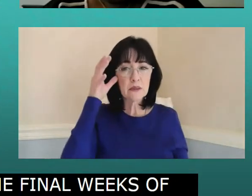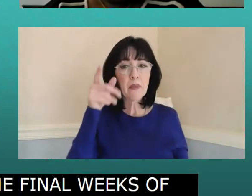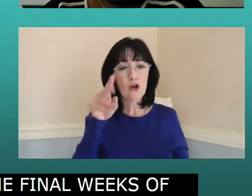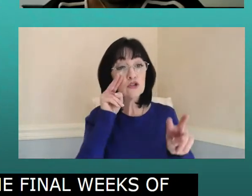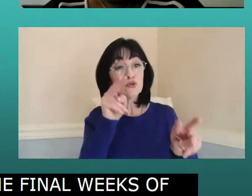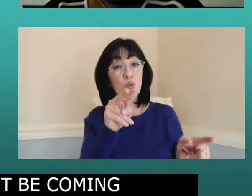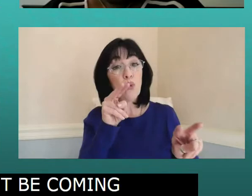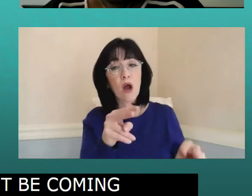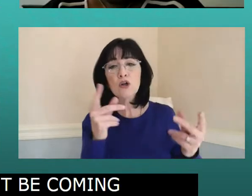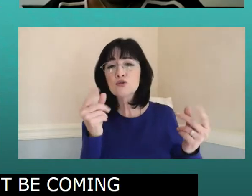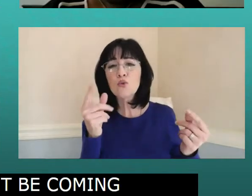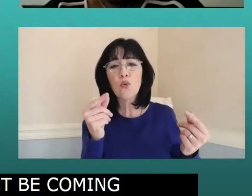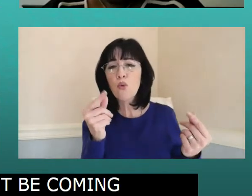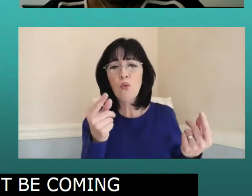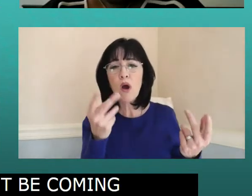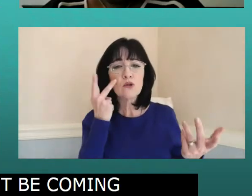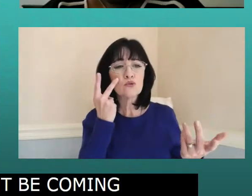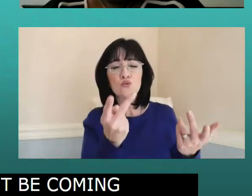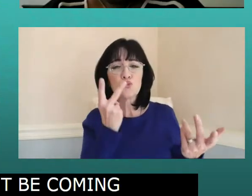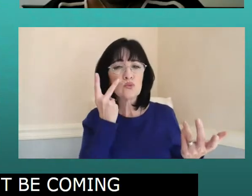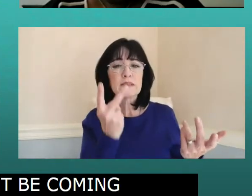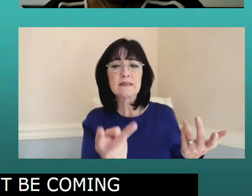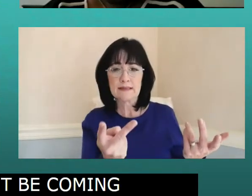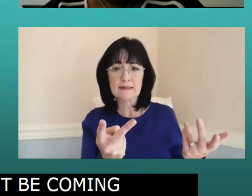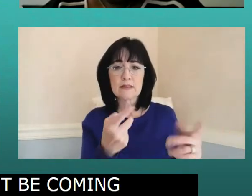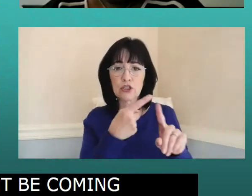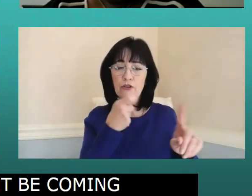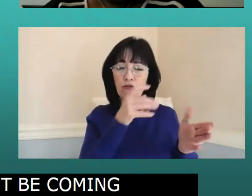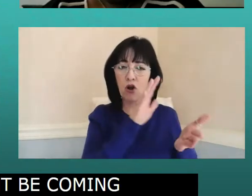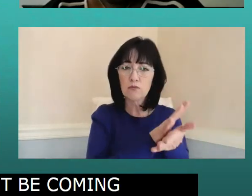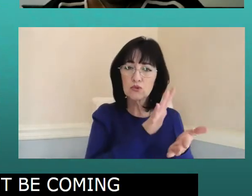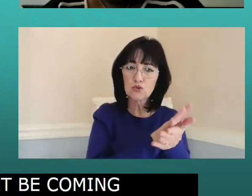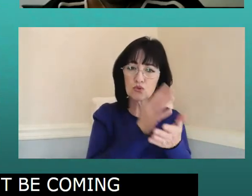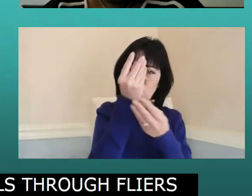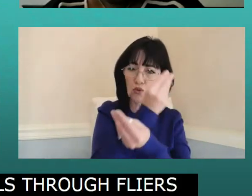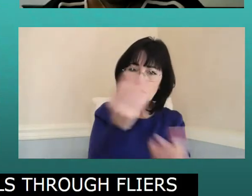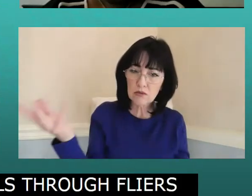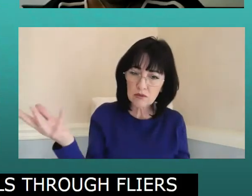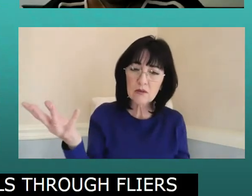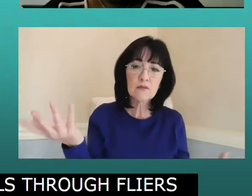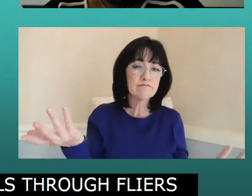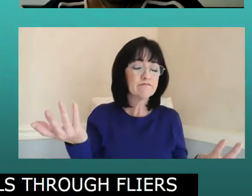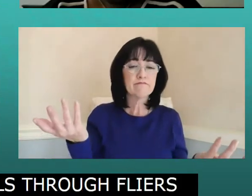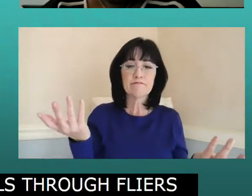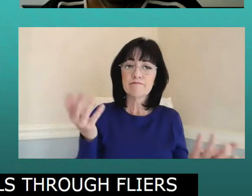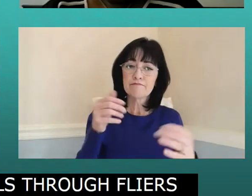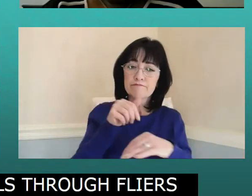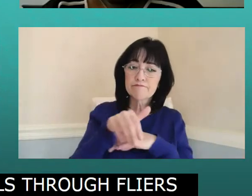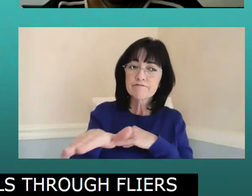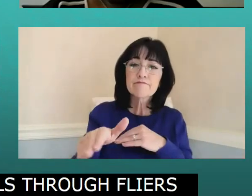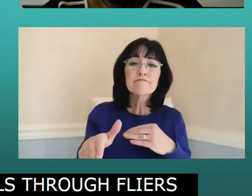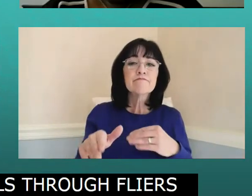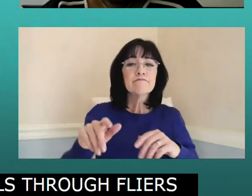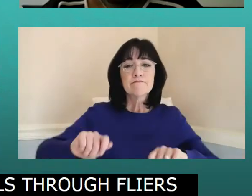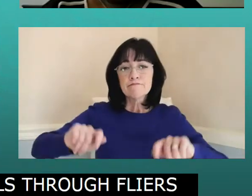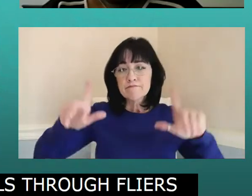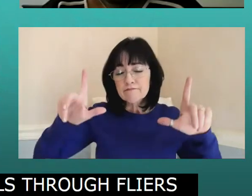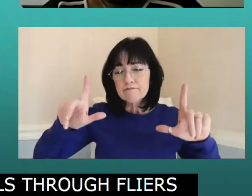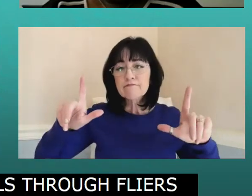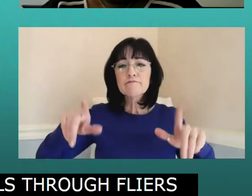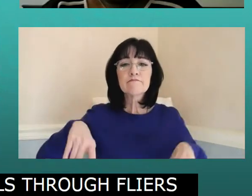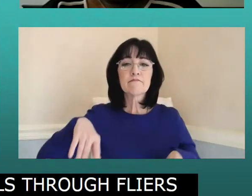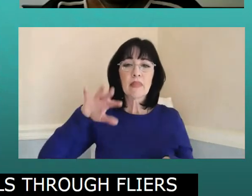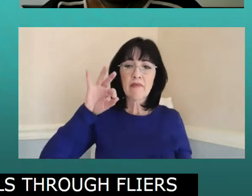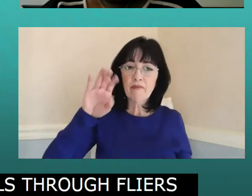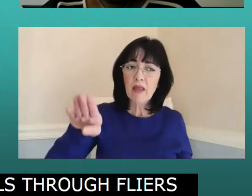calls, through flyers that the child brings home. Jim mentioned some non-traditional methods of finding out about these programs. So there's an